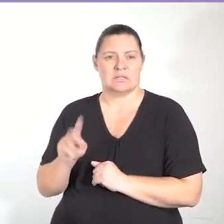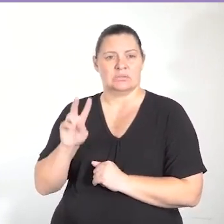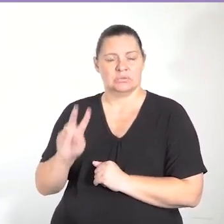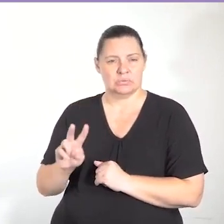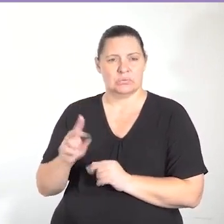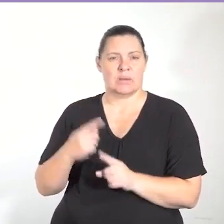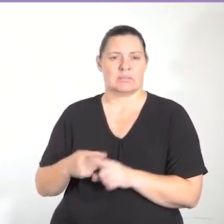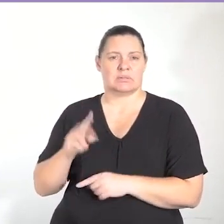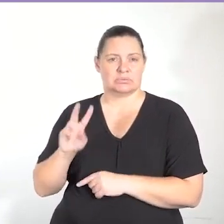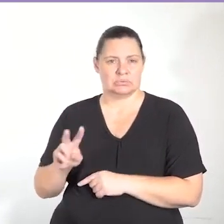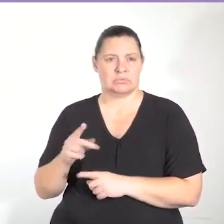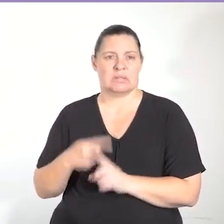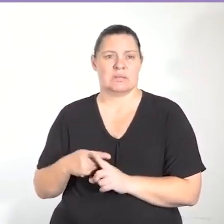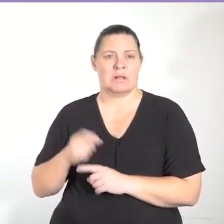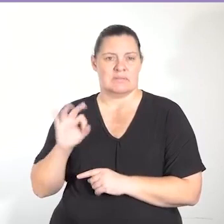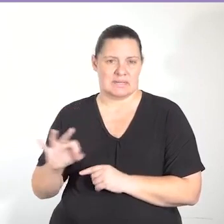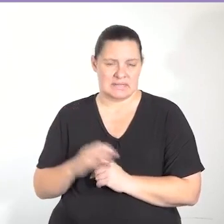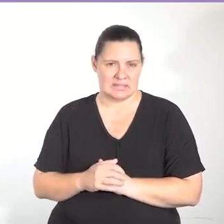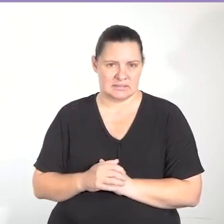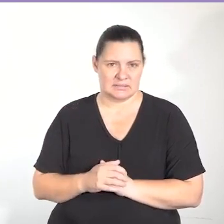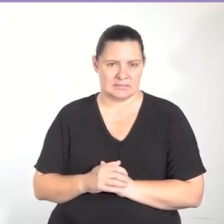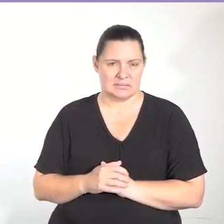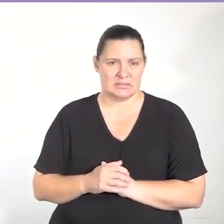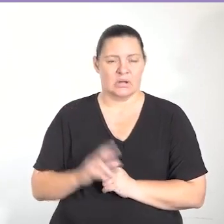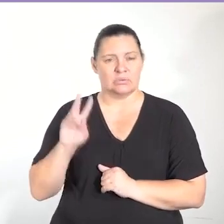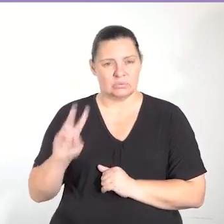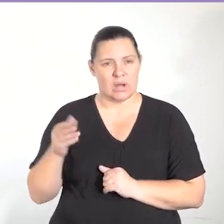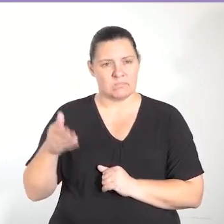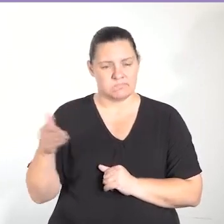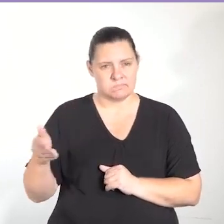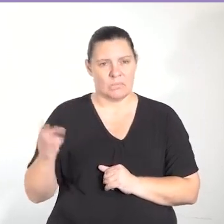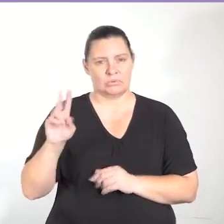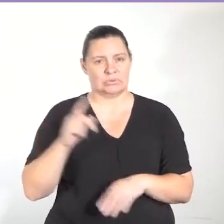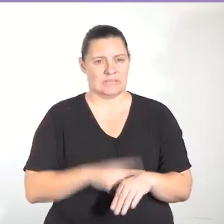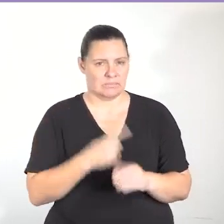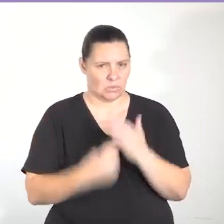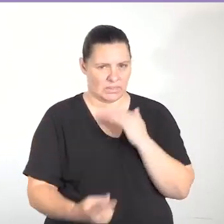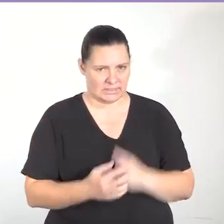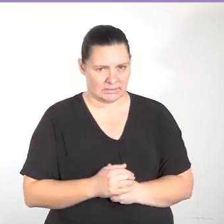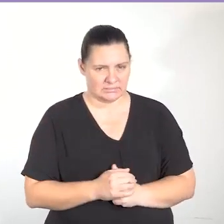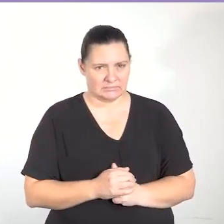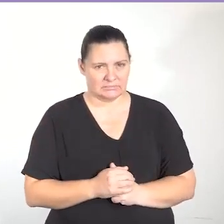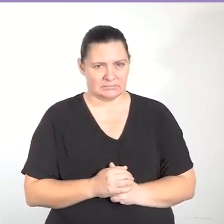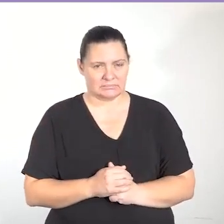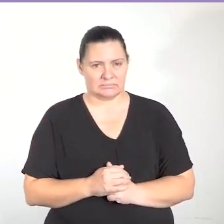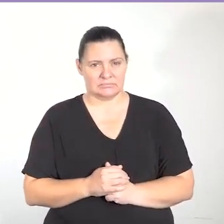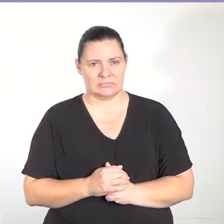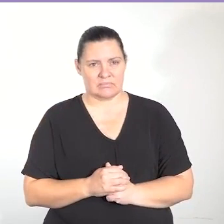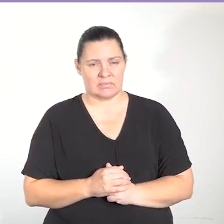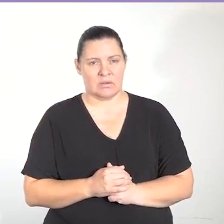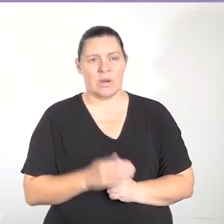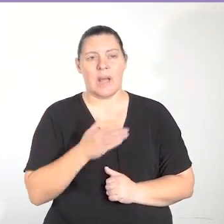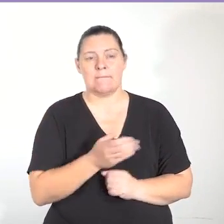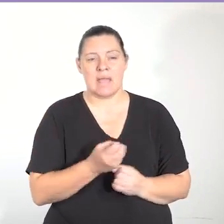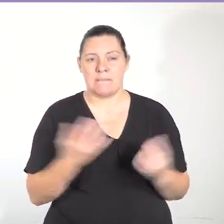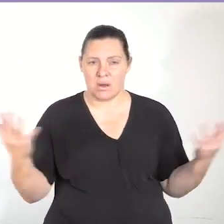2 multiplied by 2 multiplied by 3. And here our 2 appears 2 times only. So we want where